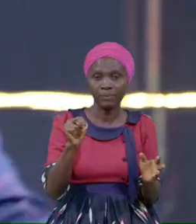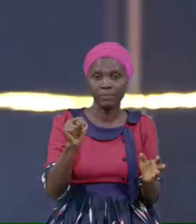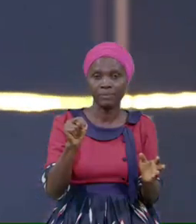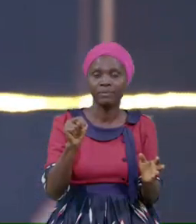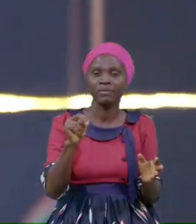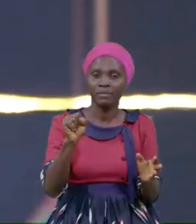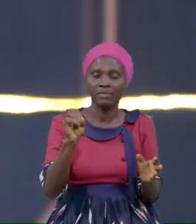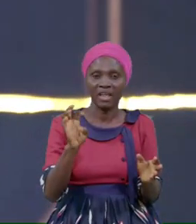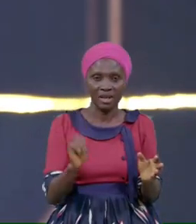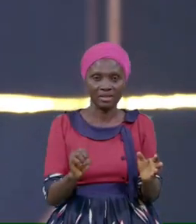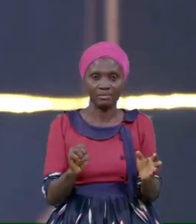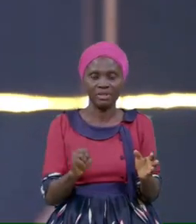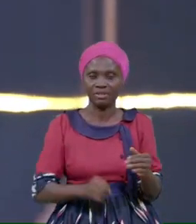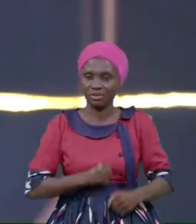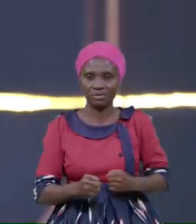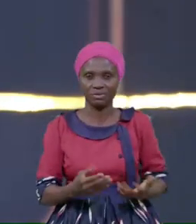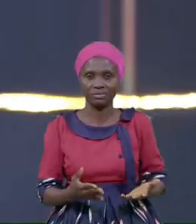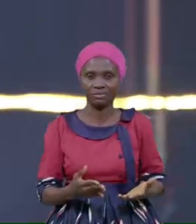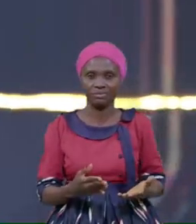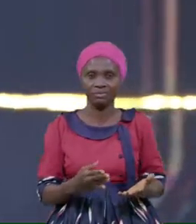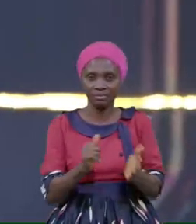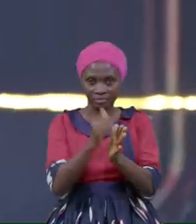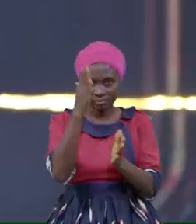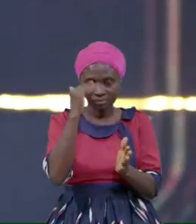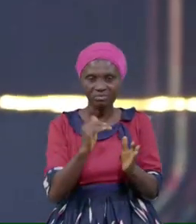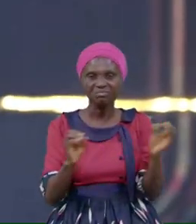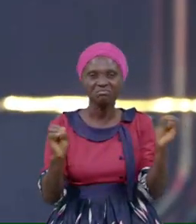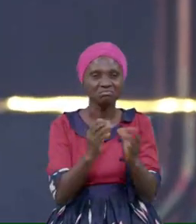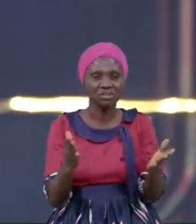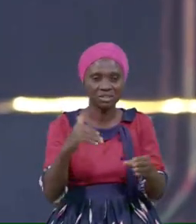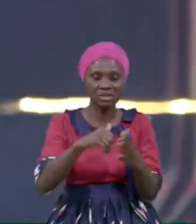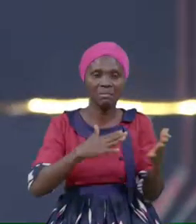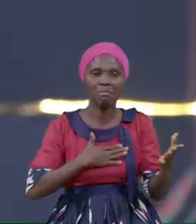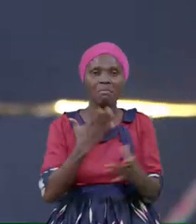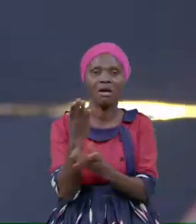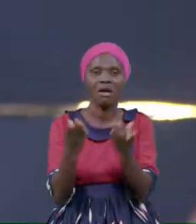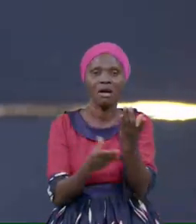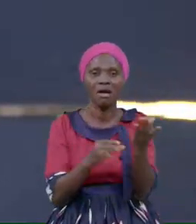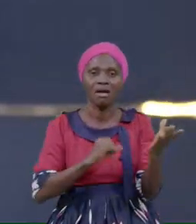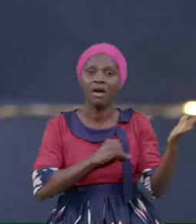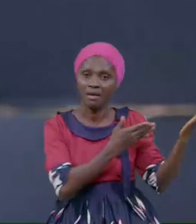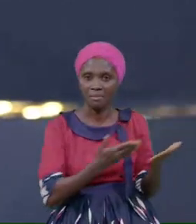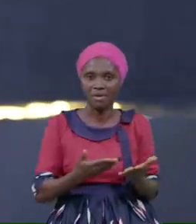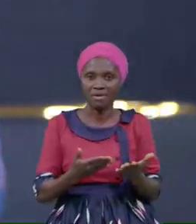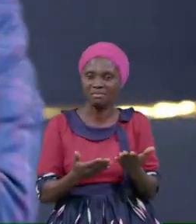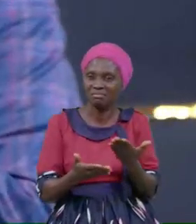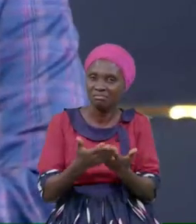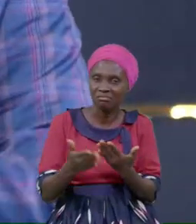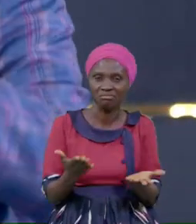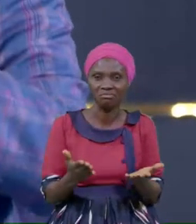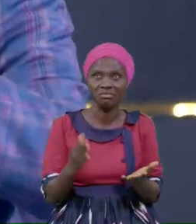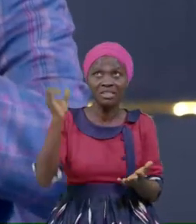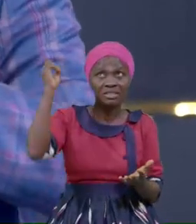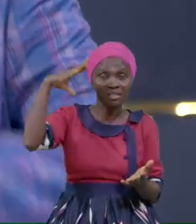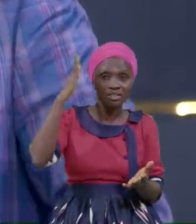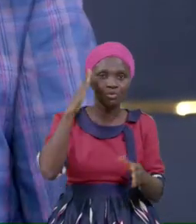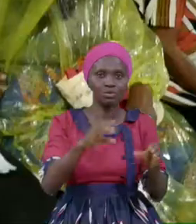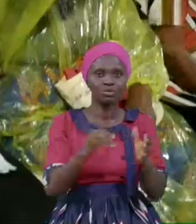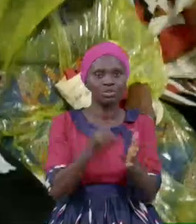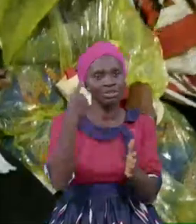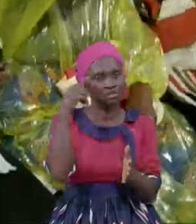the cross I cling, and grace will do it for you. I hold that.